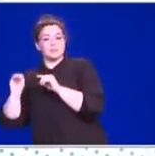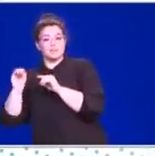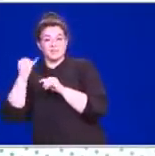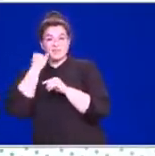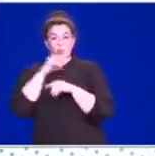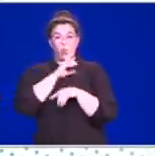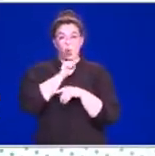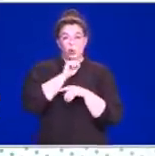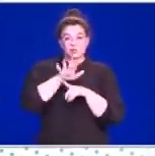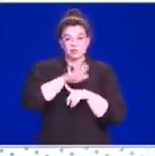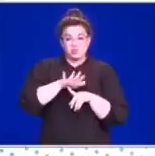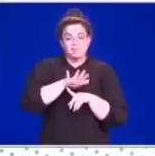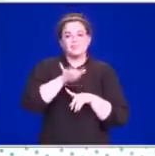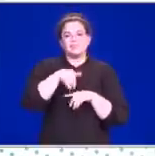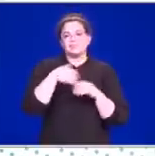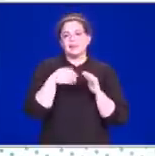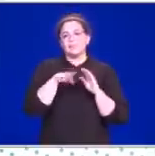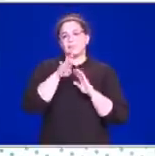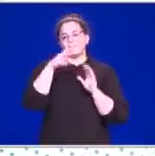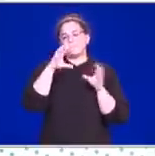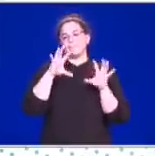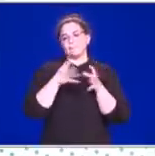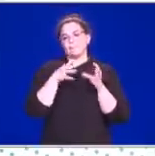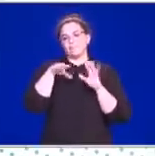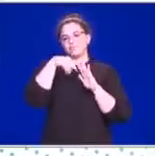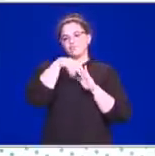in orange had population decline.